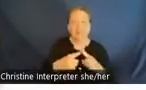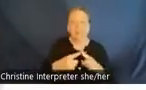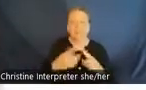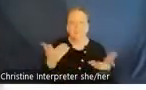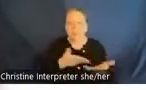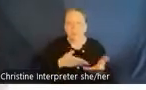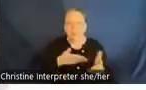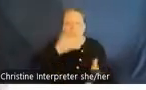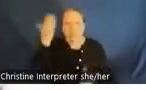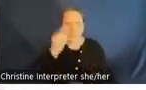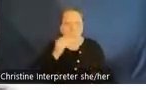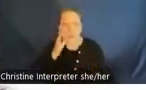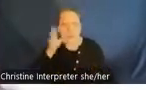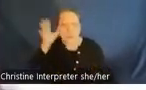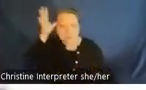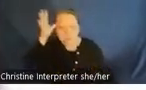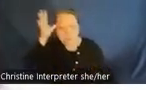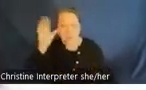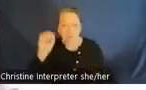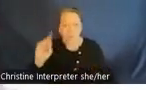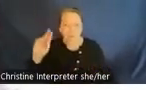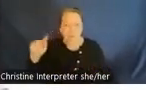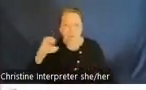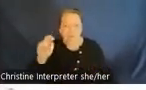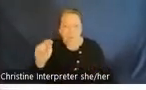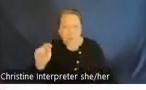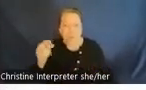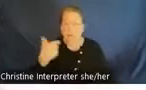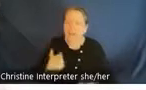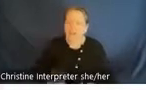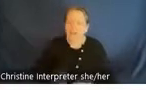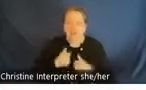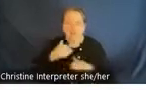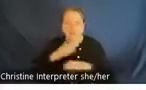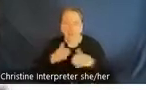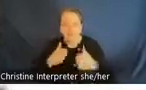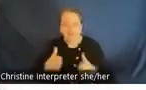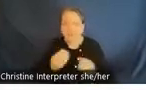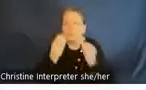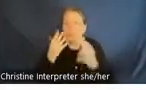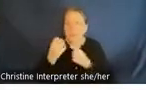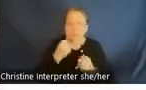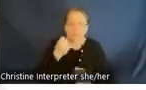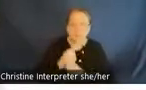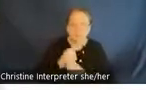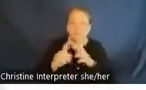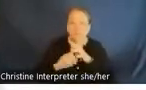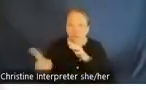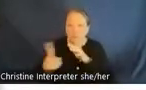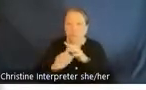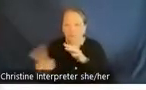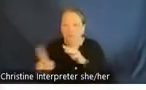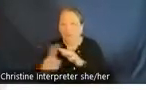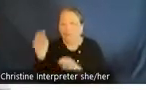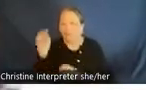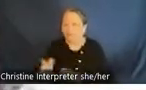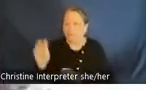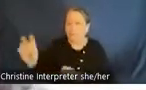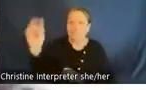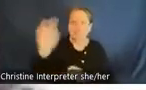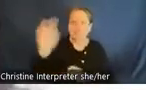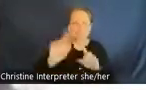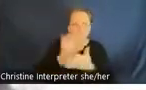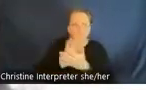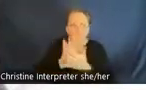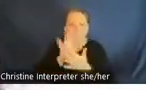I was on the streets for a long time in my life, just running away, going from school to school, and never before